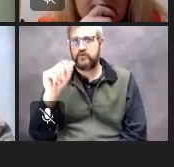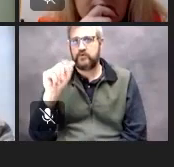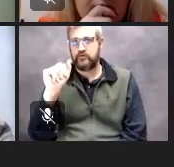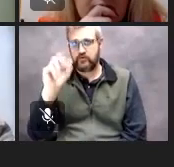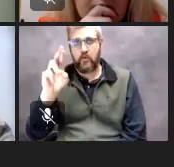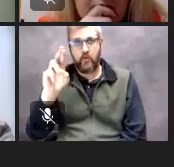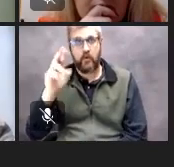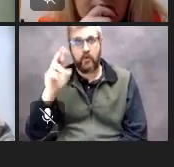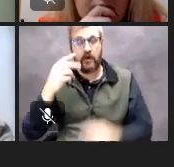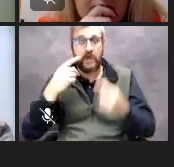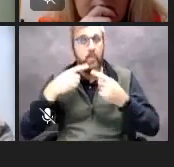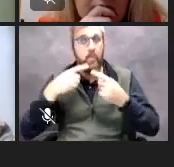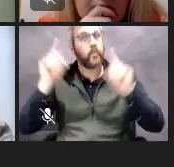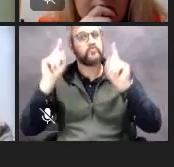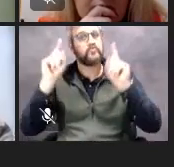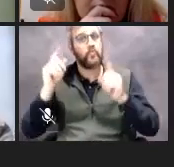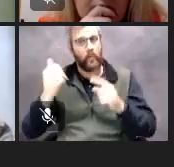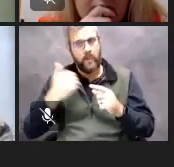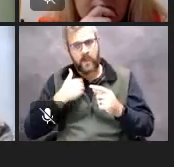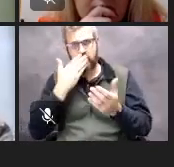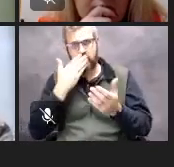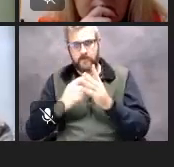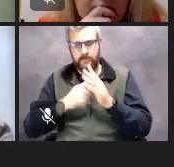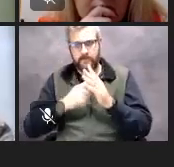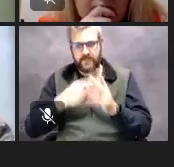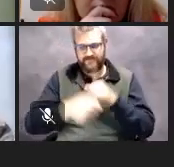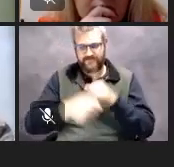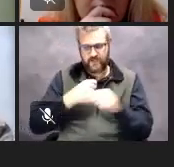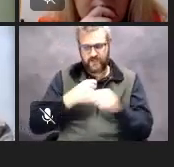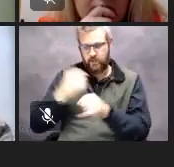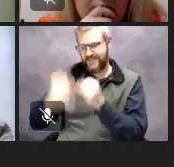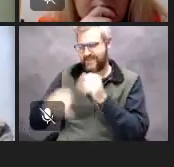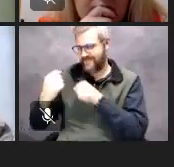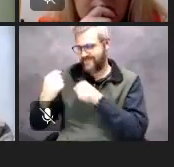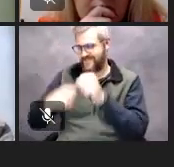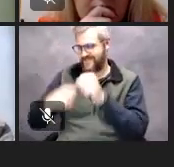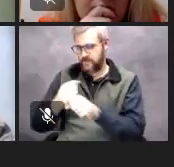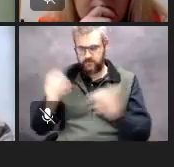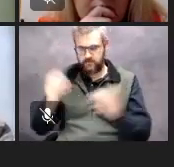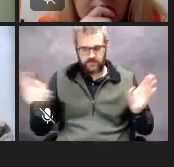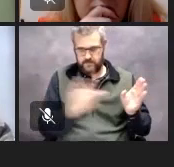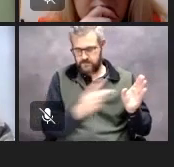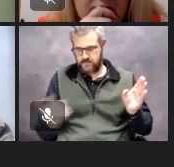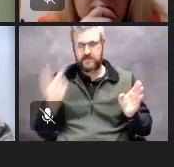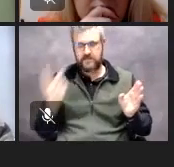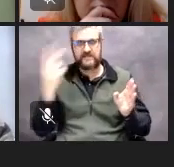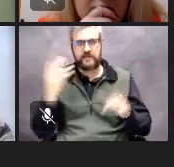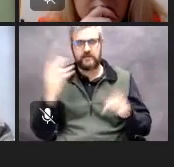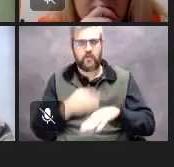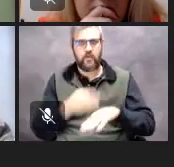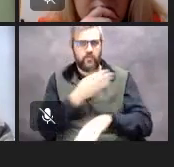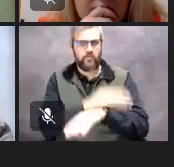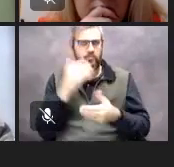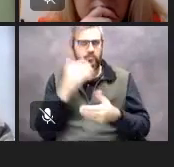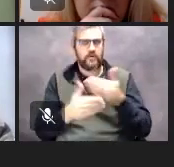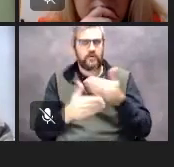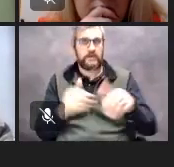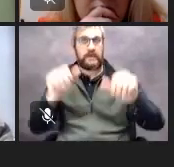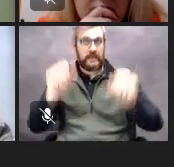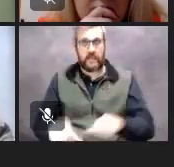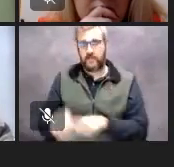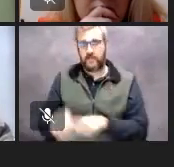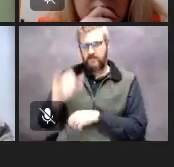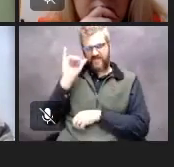that works. It gives us the beginning of the year and the end of the year, and we get to see growth and progress there. But that STAR